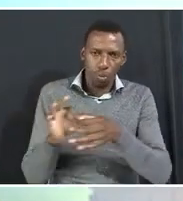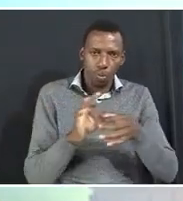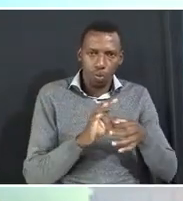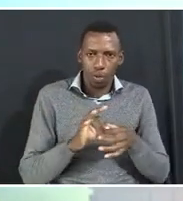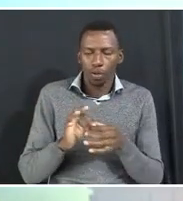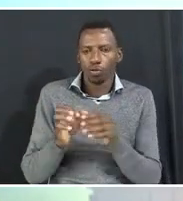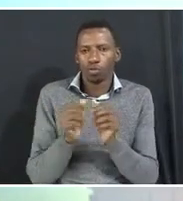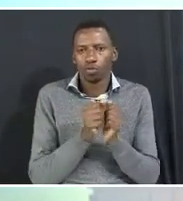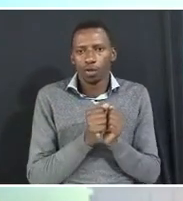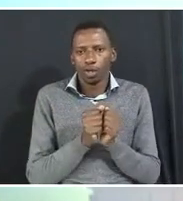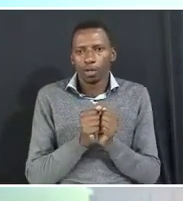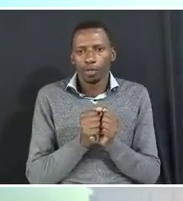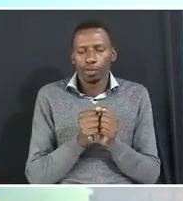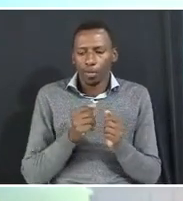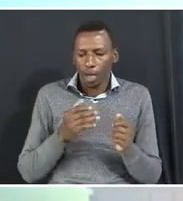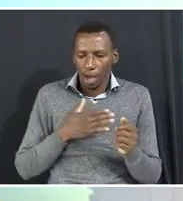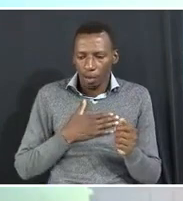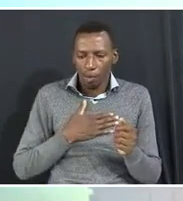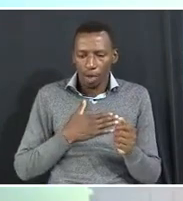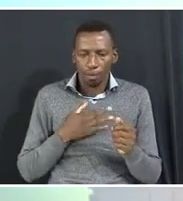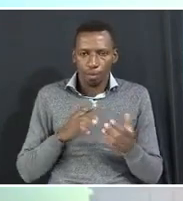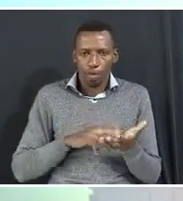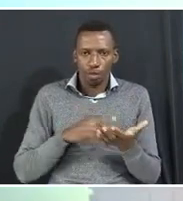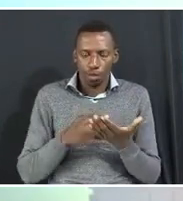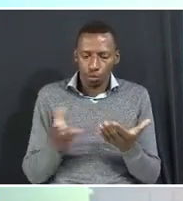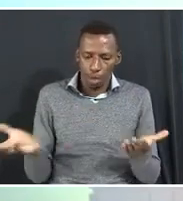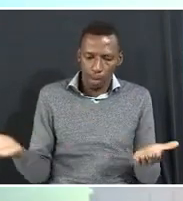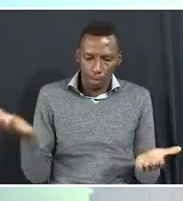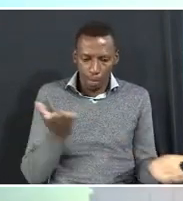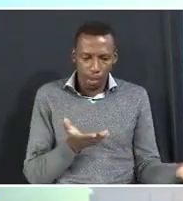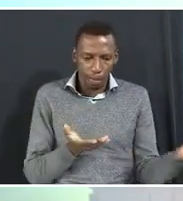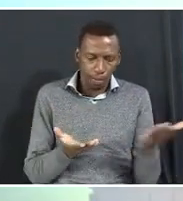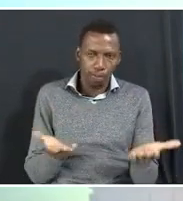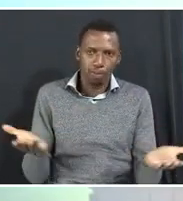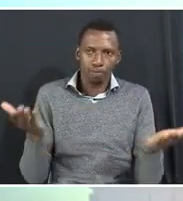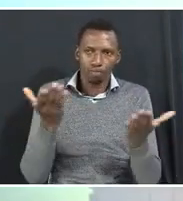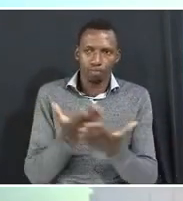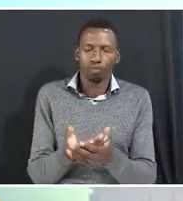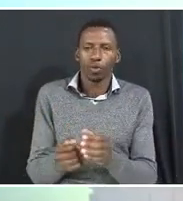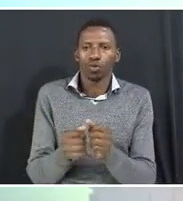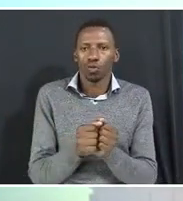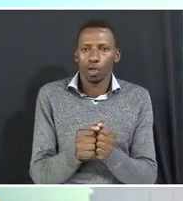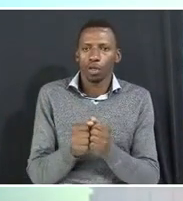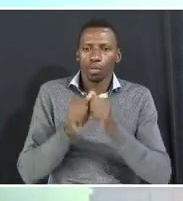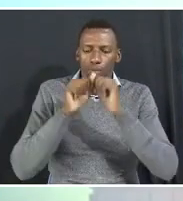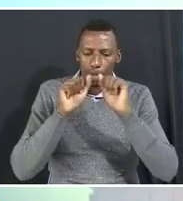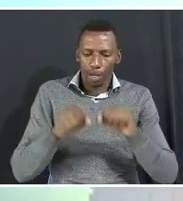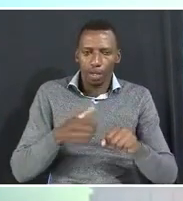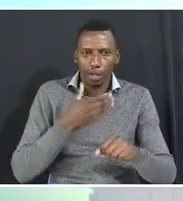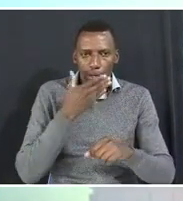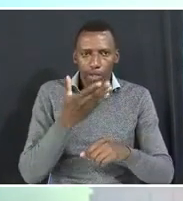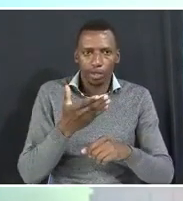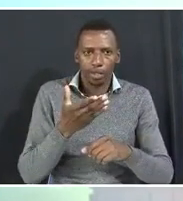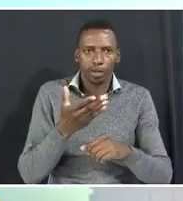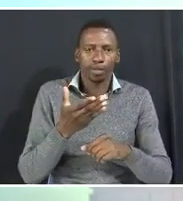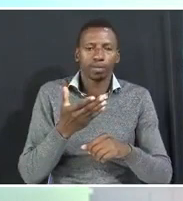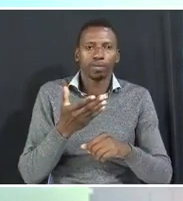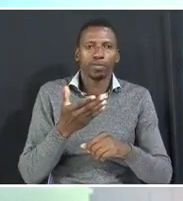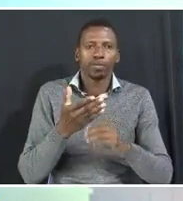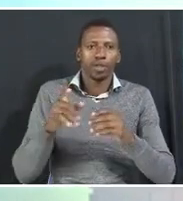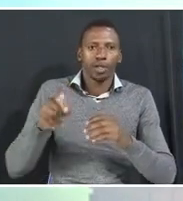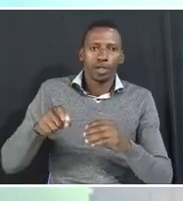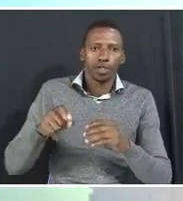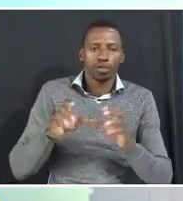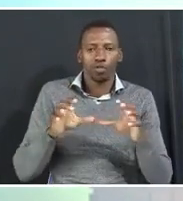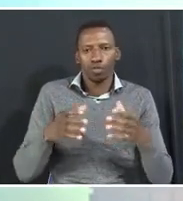as a church, we would find ourselves answering the need of the community. So the men ministry, just to